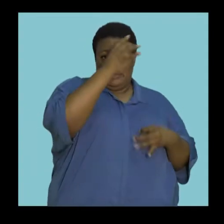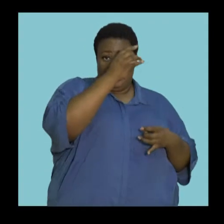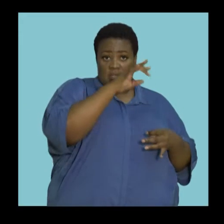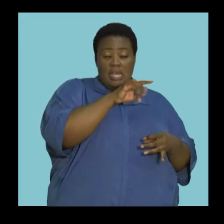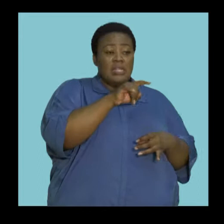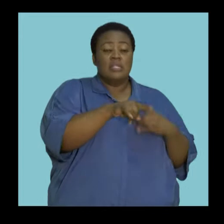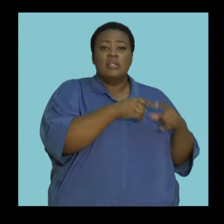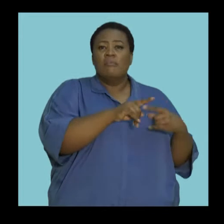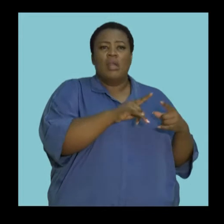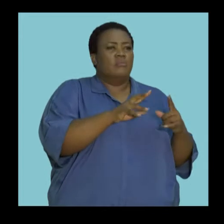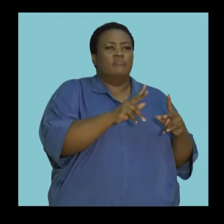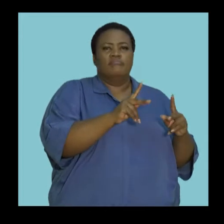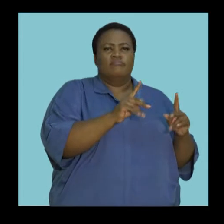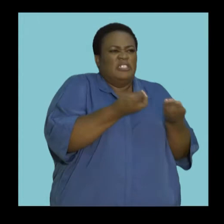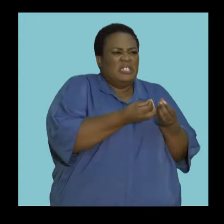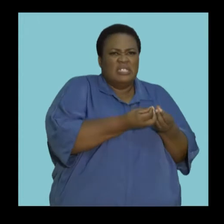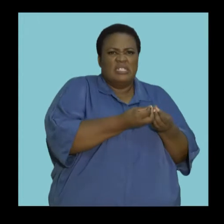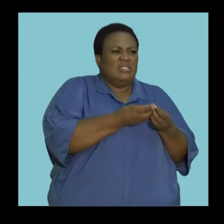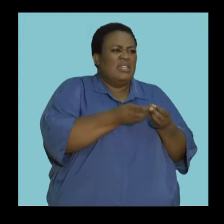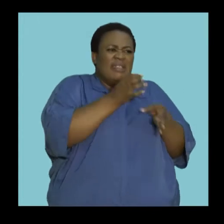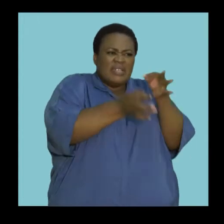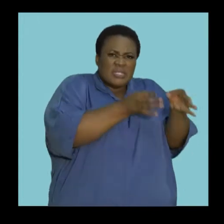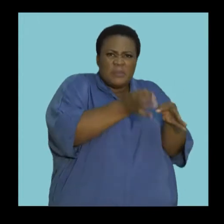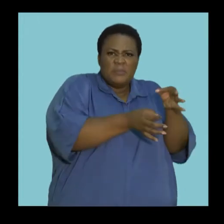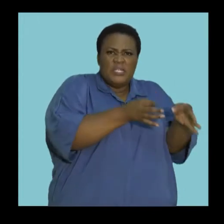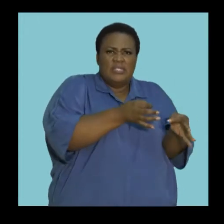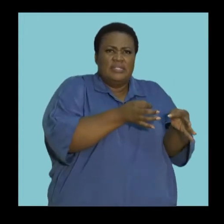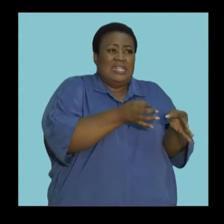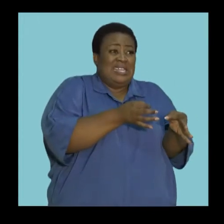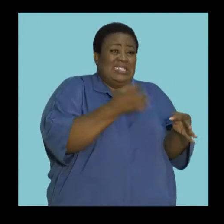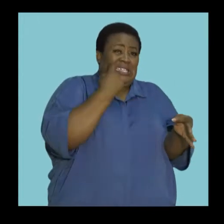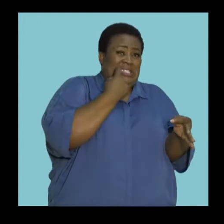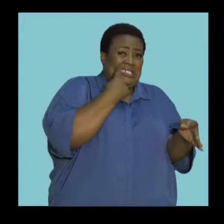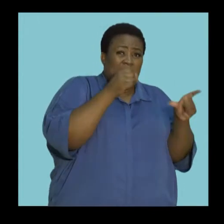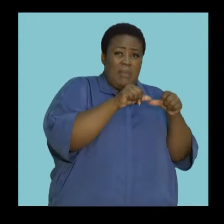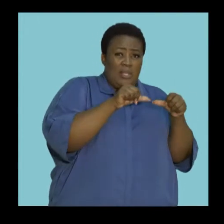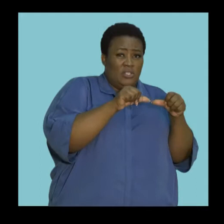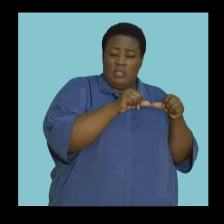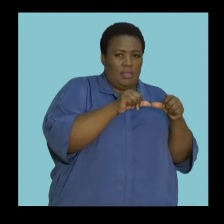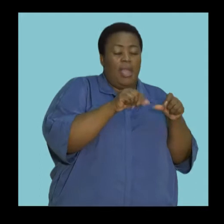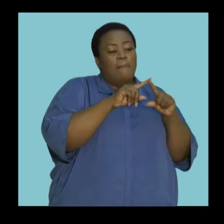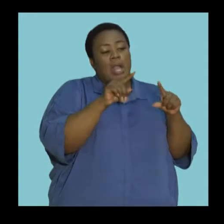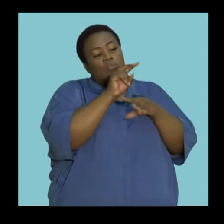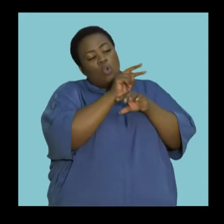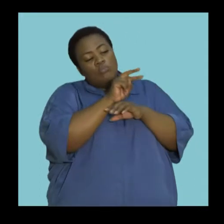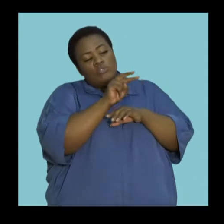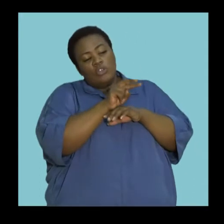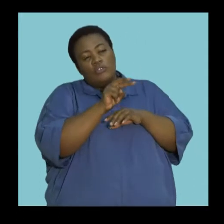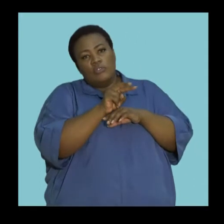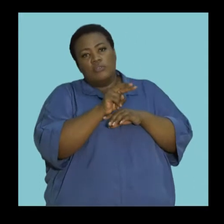and this deals with characteristics and descriptions that can't be easily measured but can be